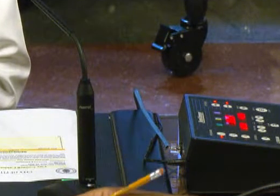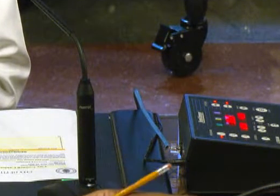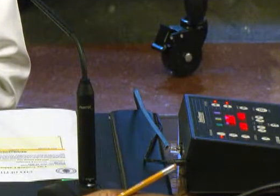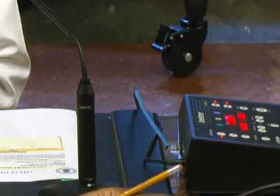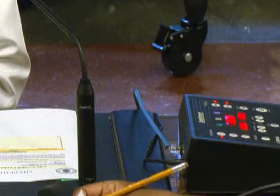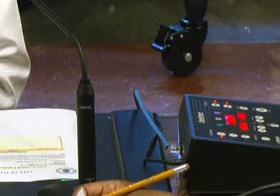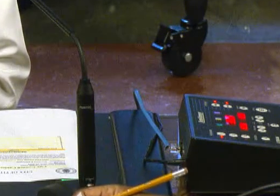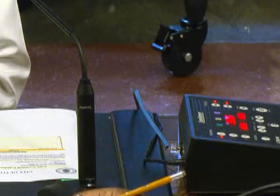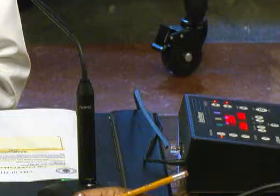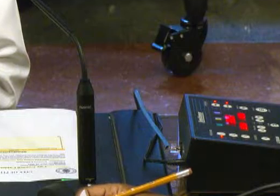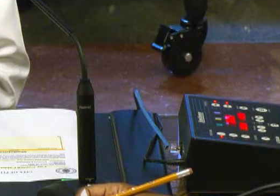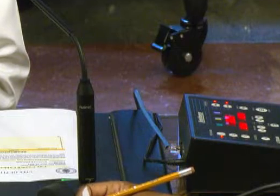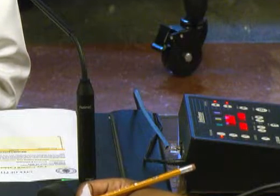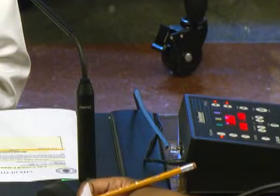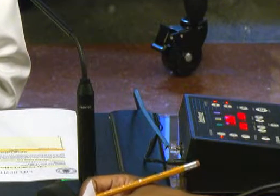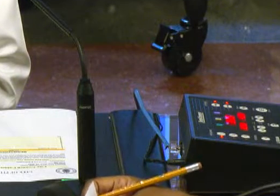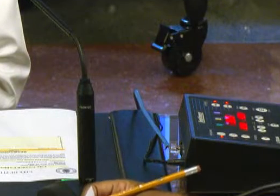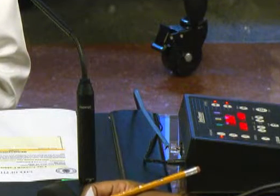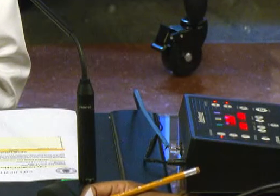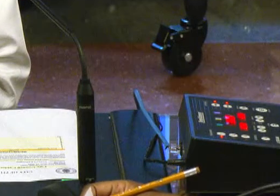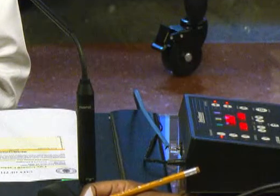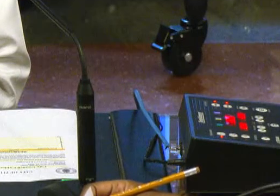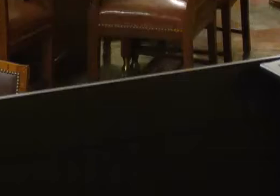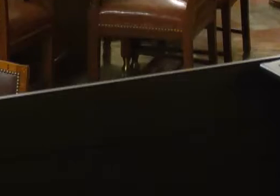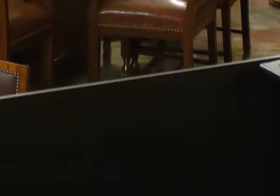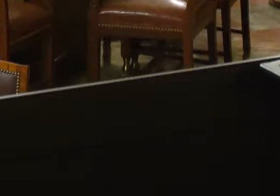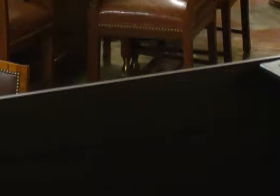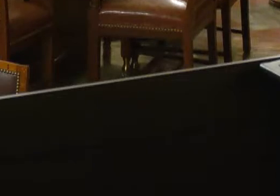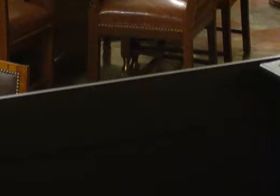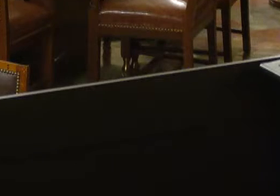Would the clerk please read the title of the bill? Bill